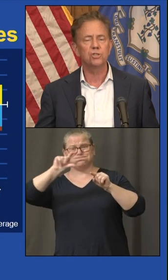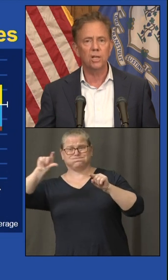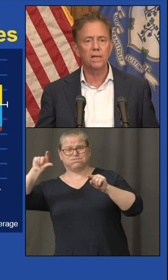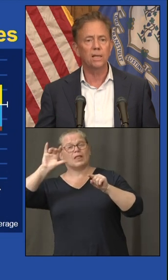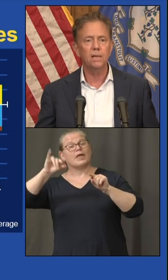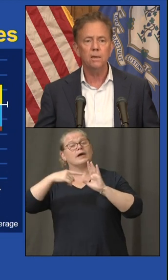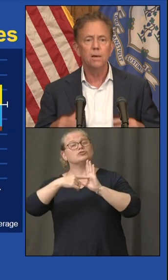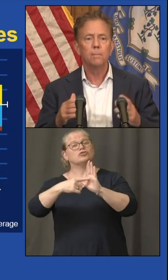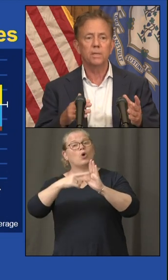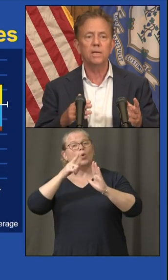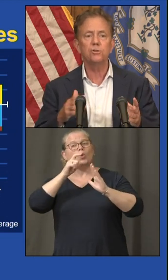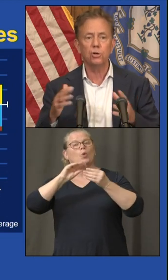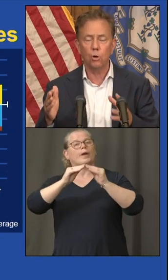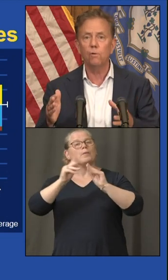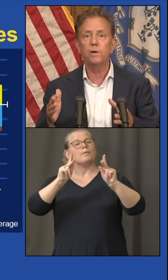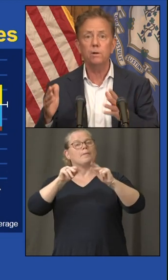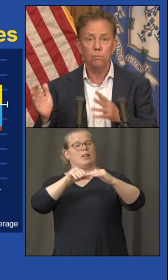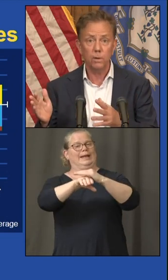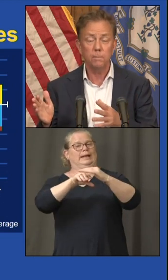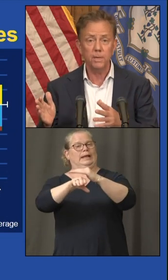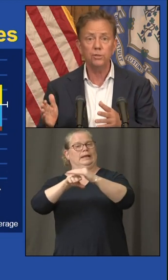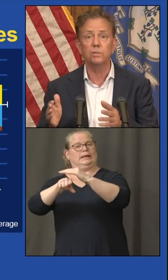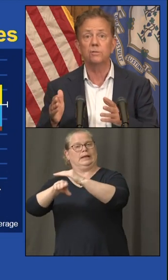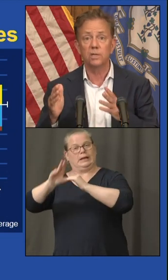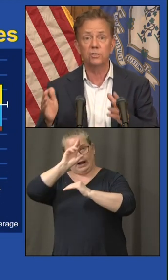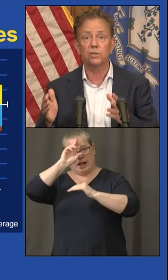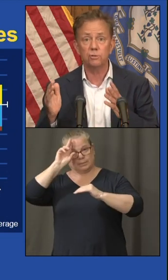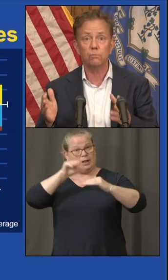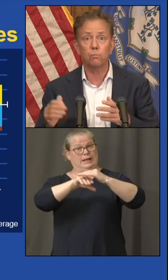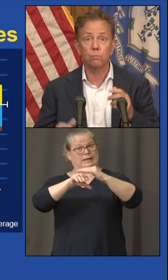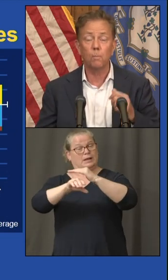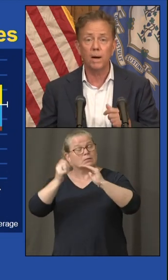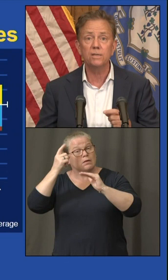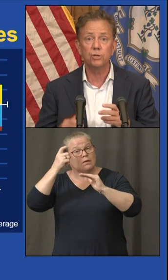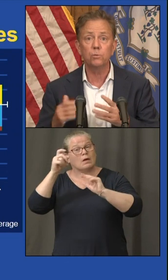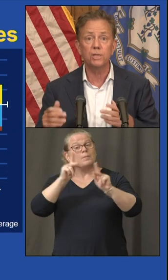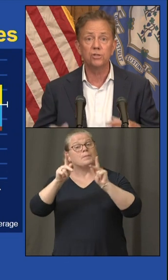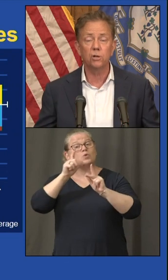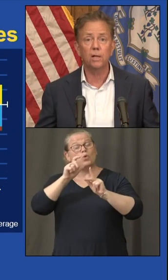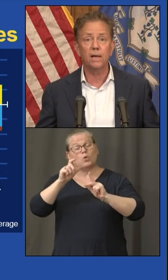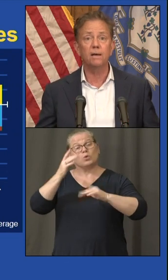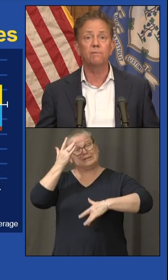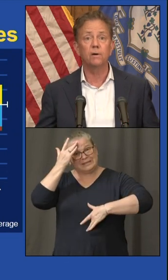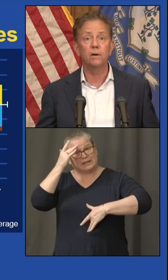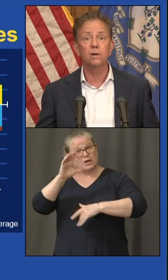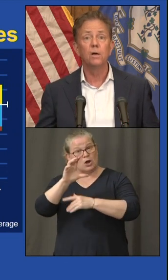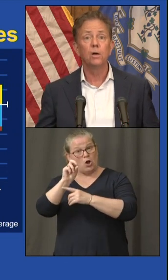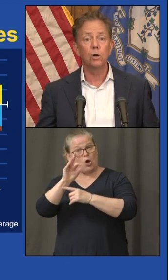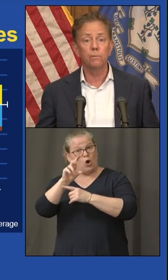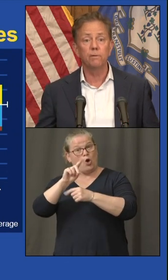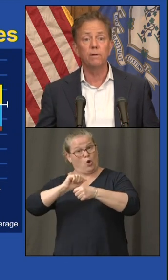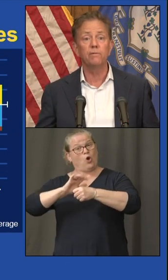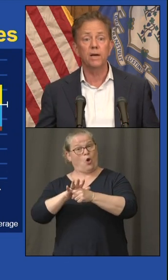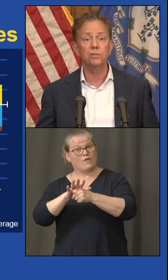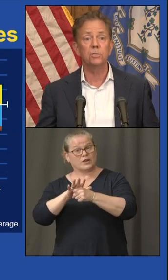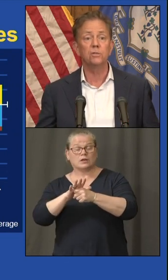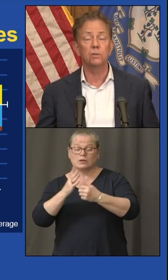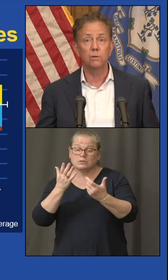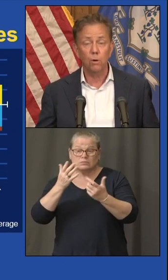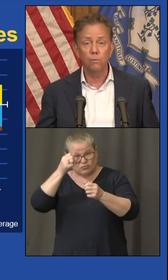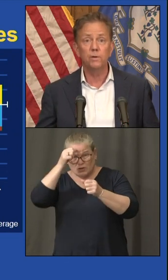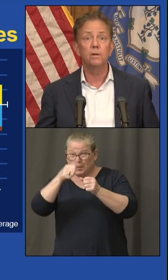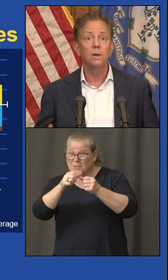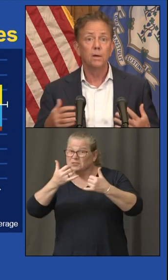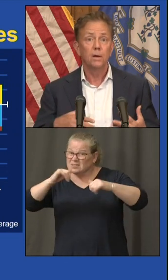down slightly, but these are COVID admissions. And it just reminds you that we still have COVID infections